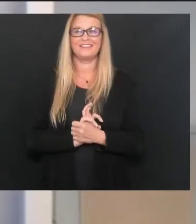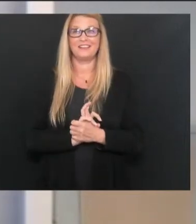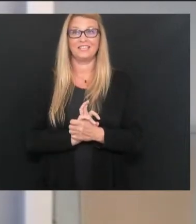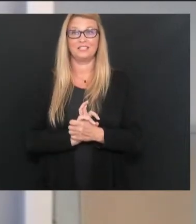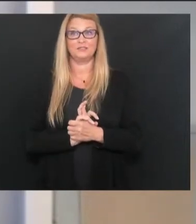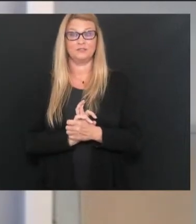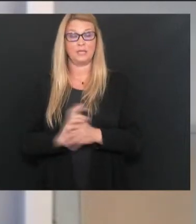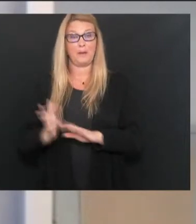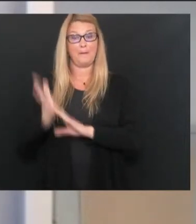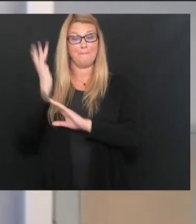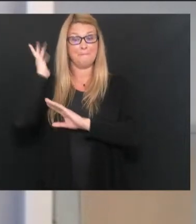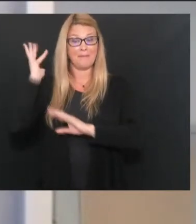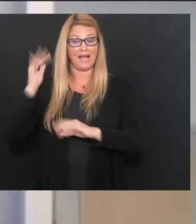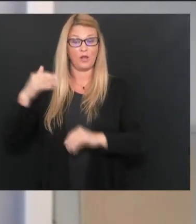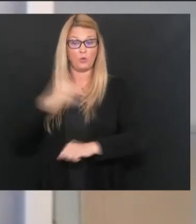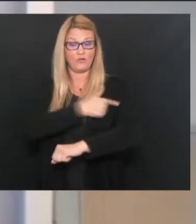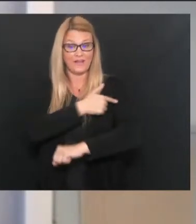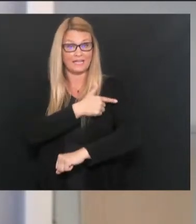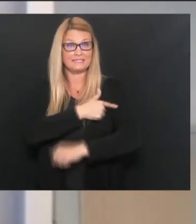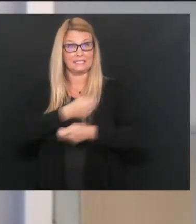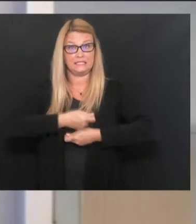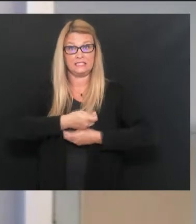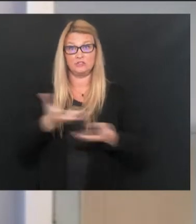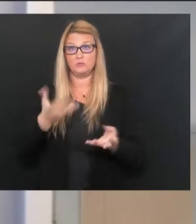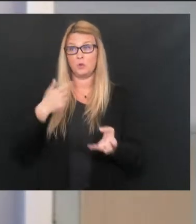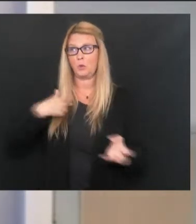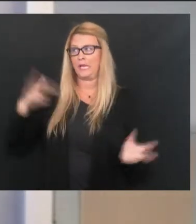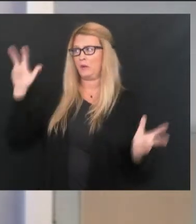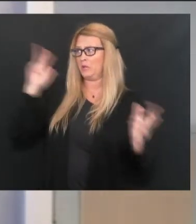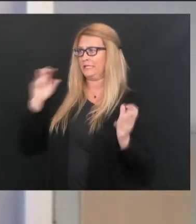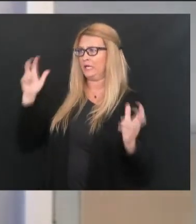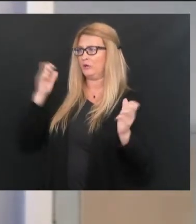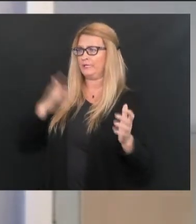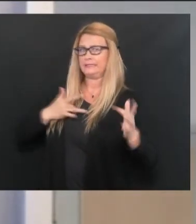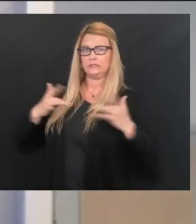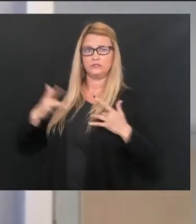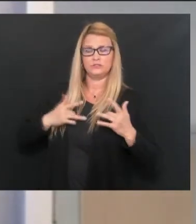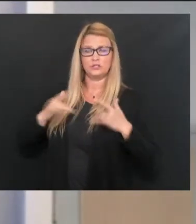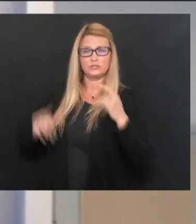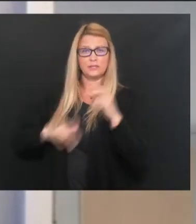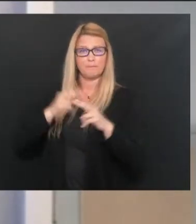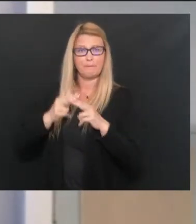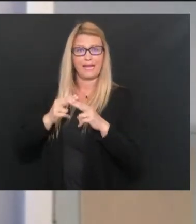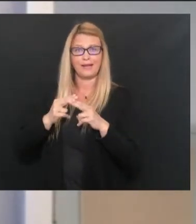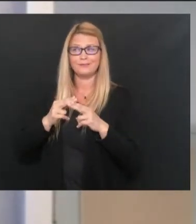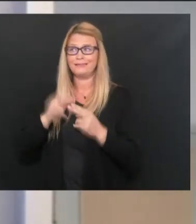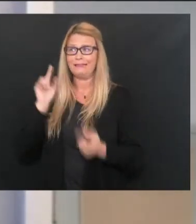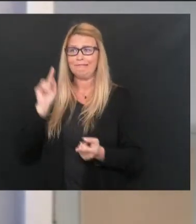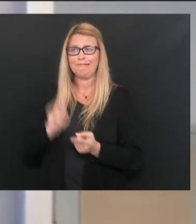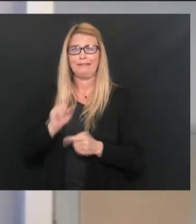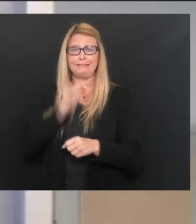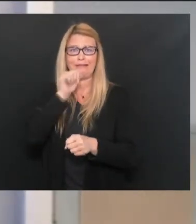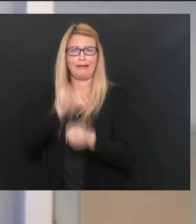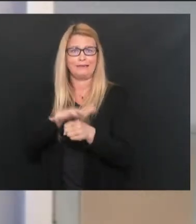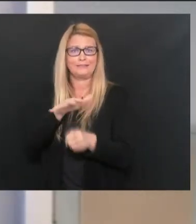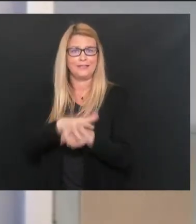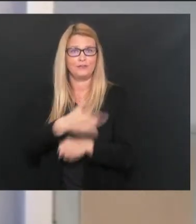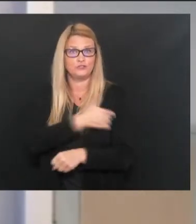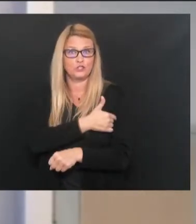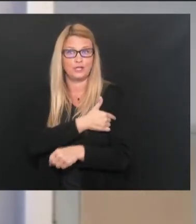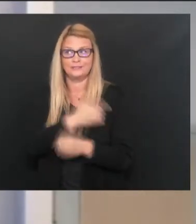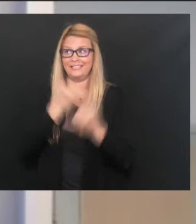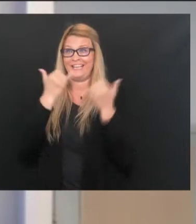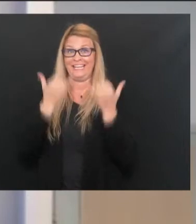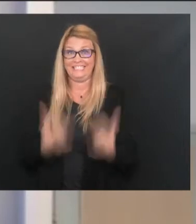distribution, we heard from a lot of local residents here who were expressing concerns about disparity in the distribution. Now, as I look